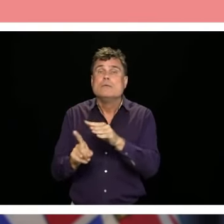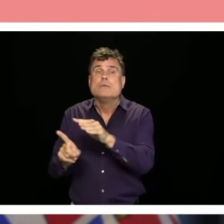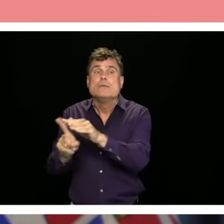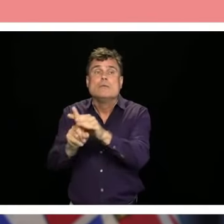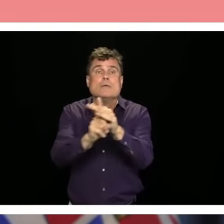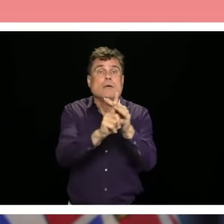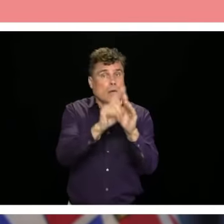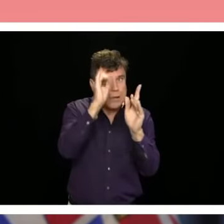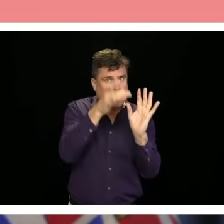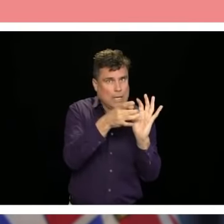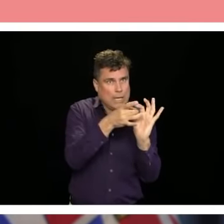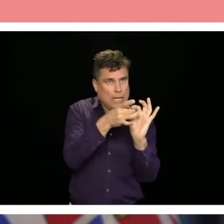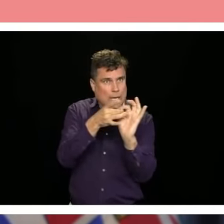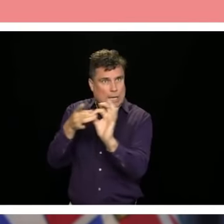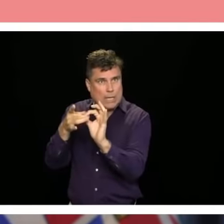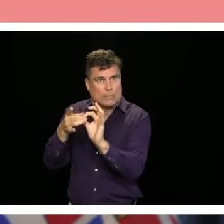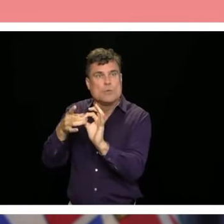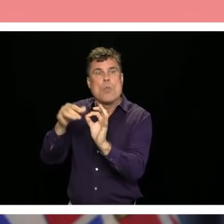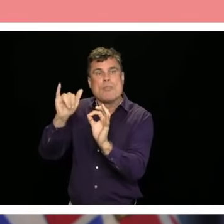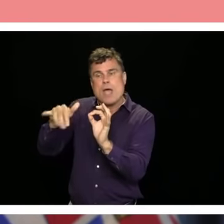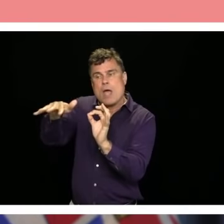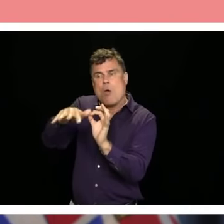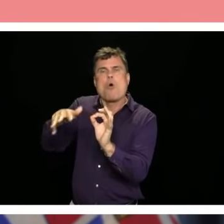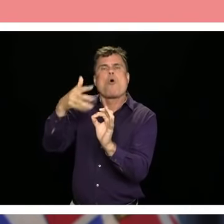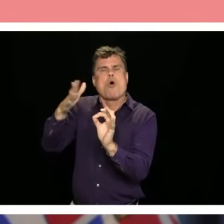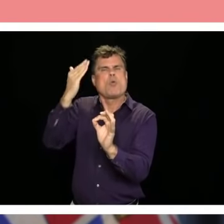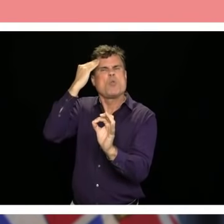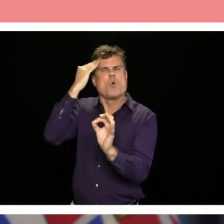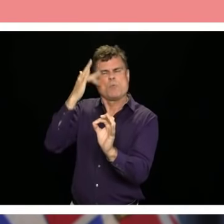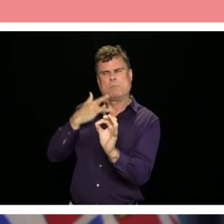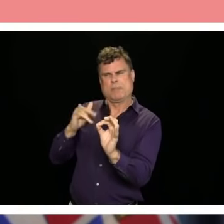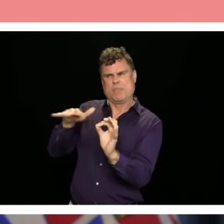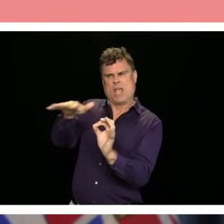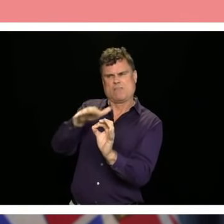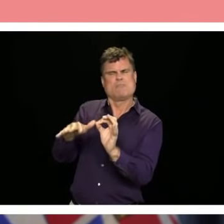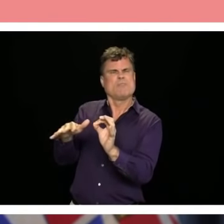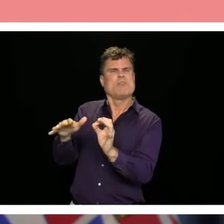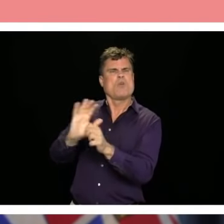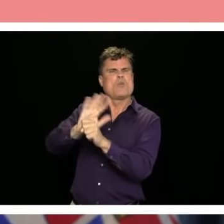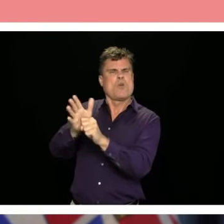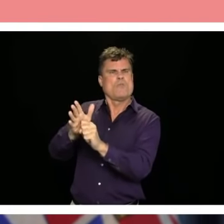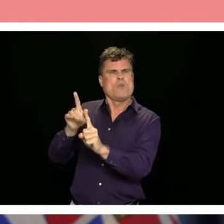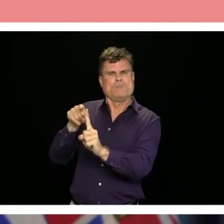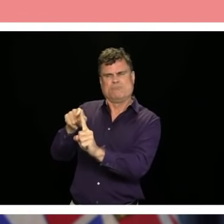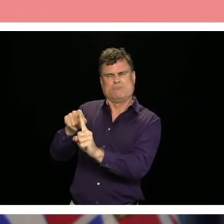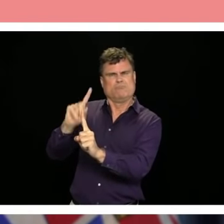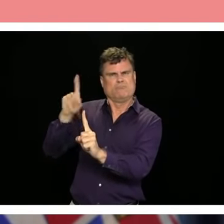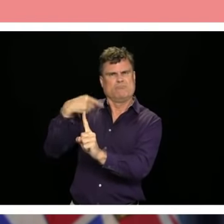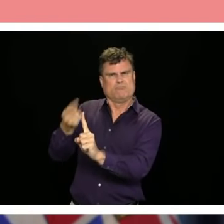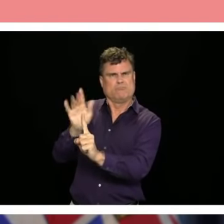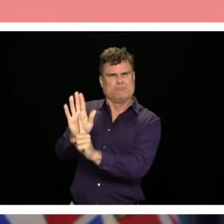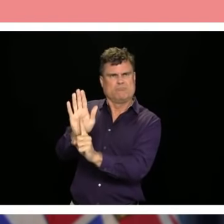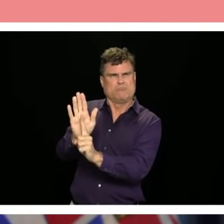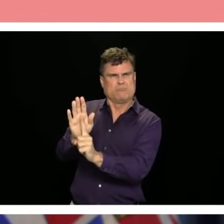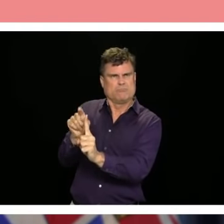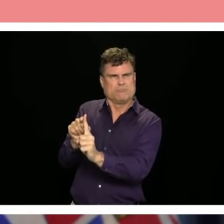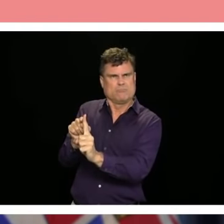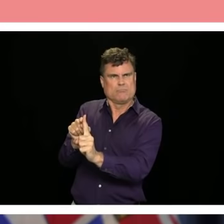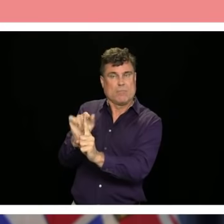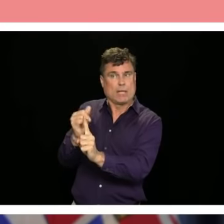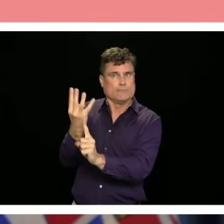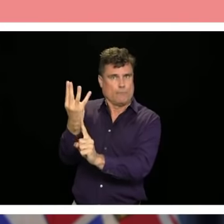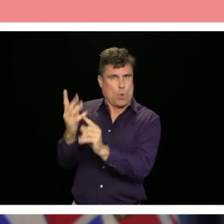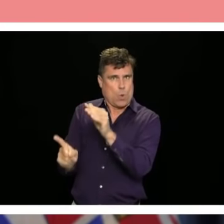are all cases that we have been counting since May 19th, the restart date. So in total, we have